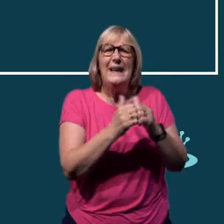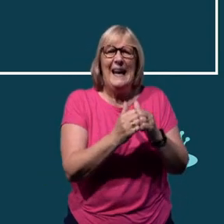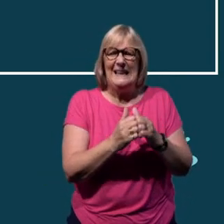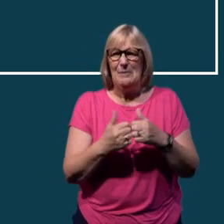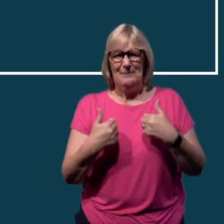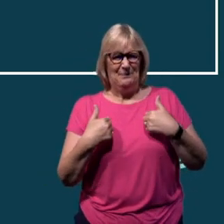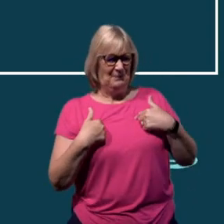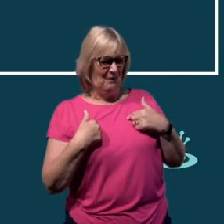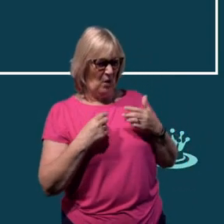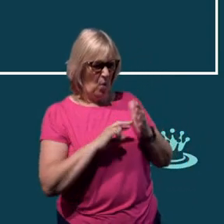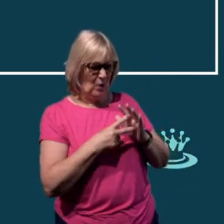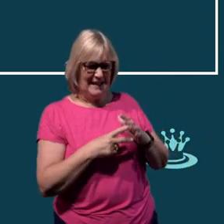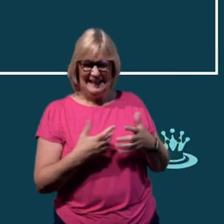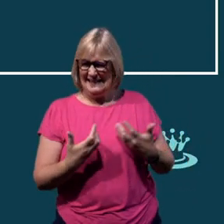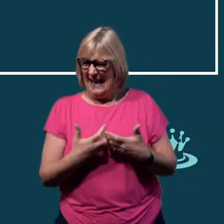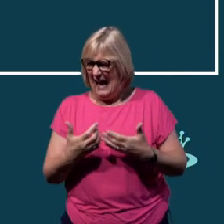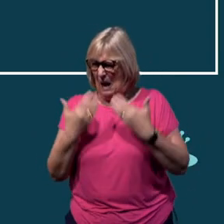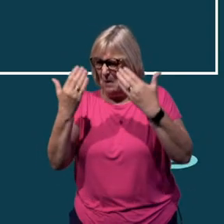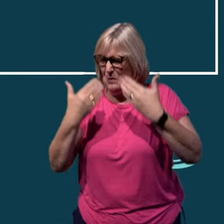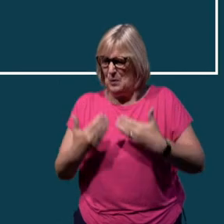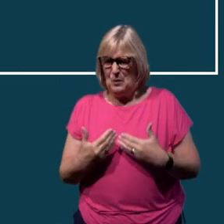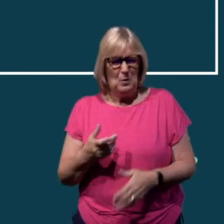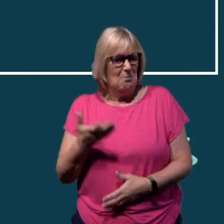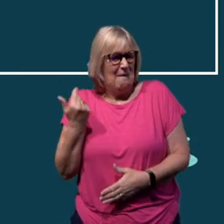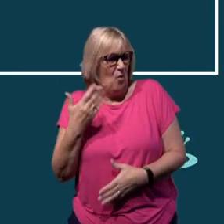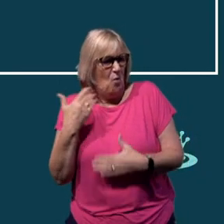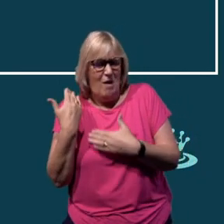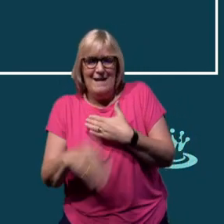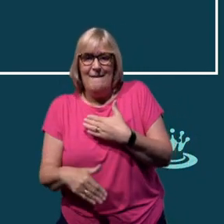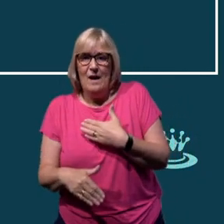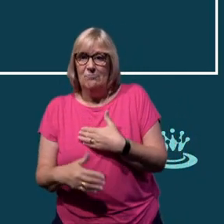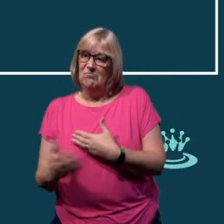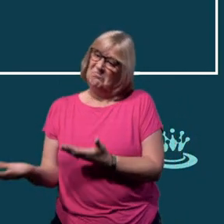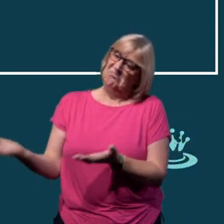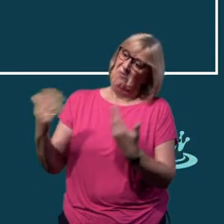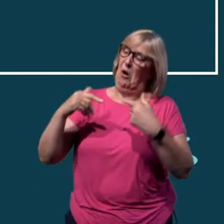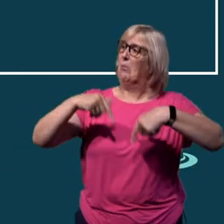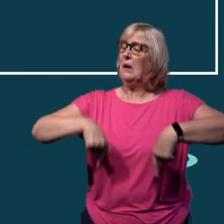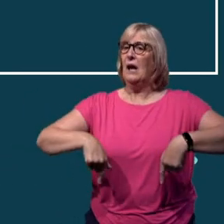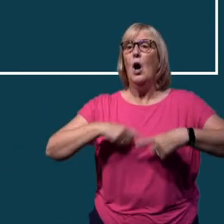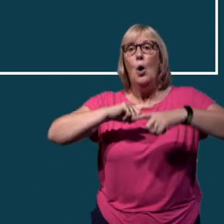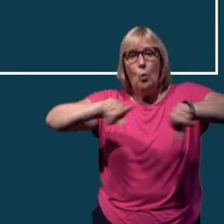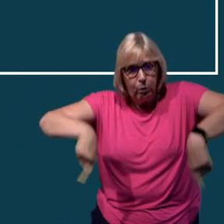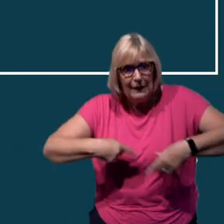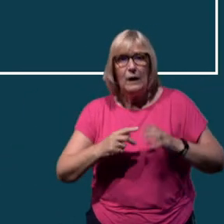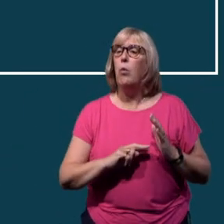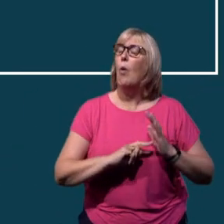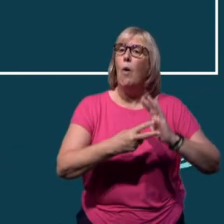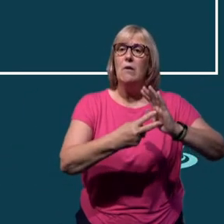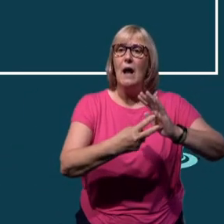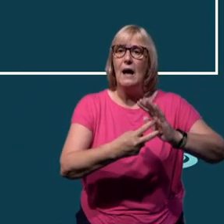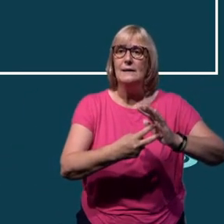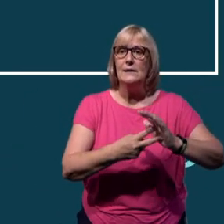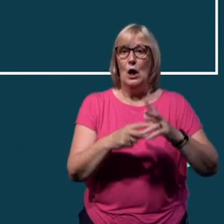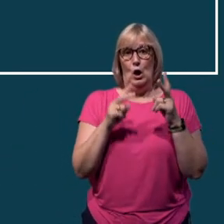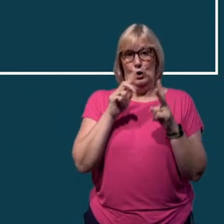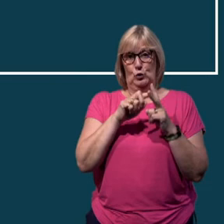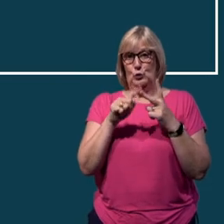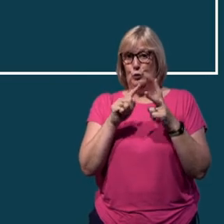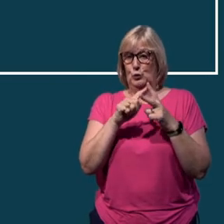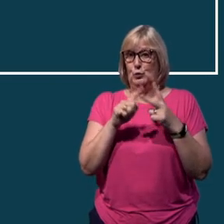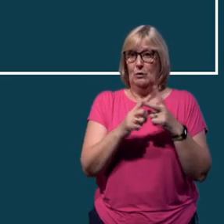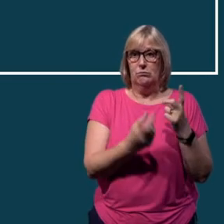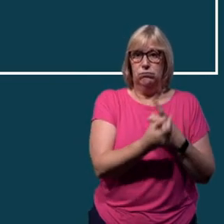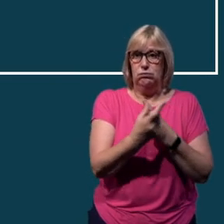don't really want all the faff of organising your own weekend. Well, come to Keswick, and we've organised these two events, one in